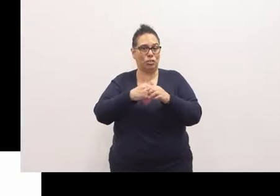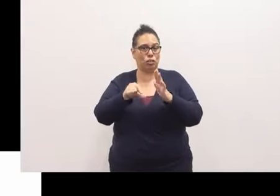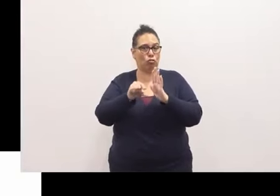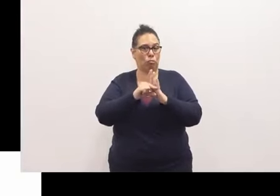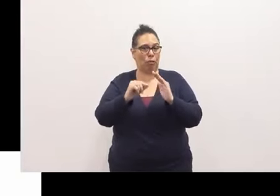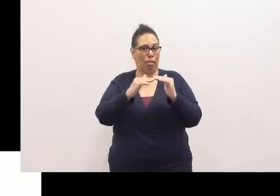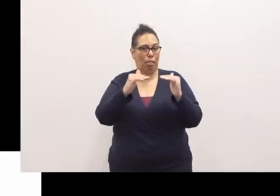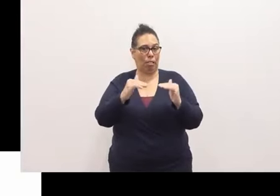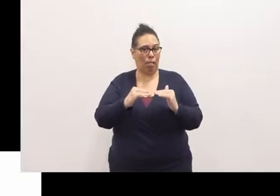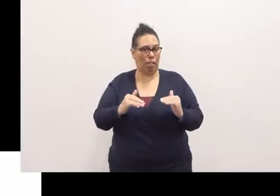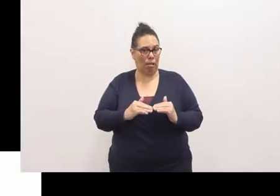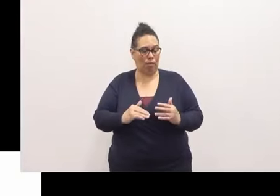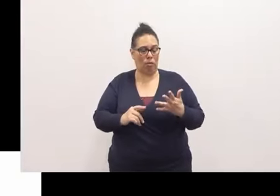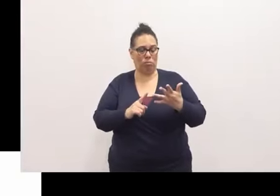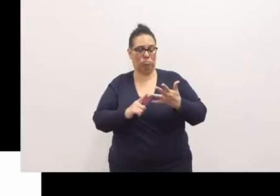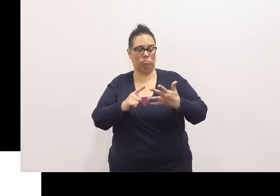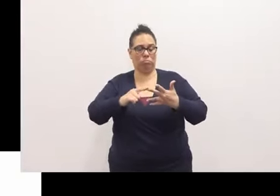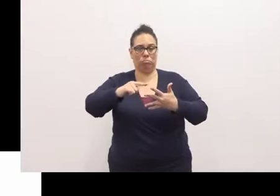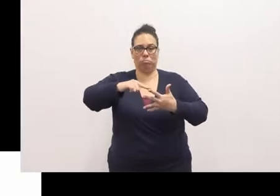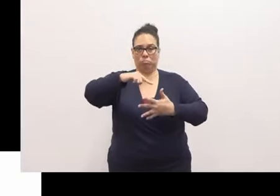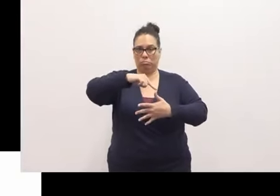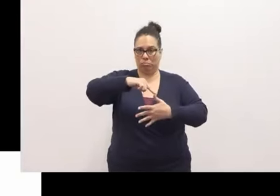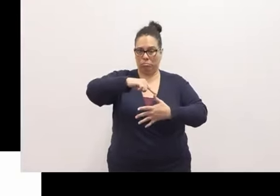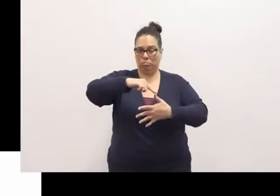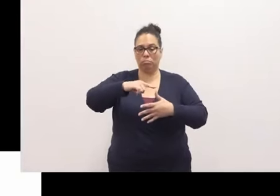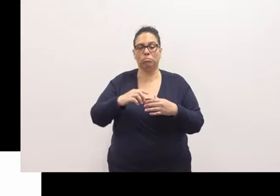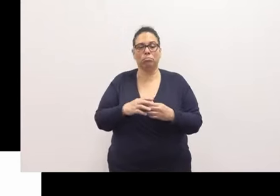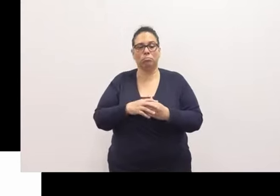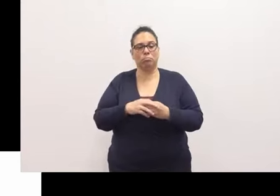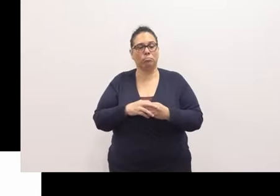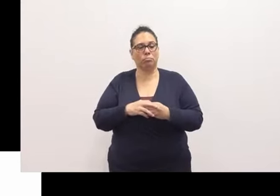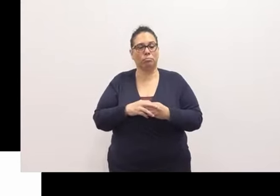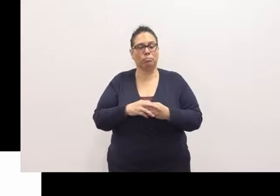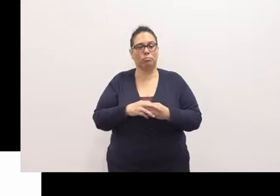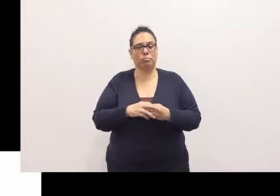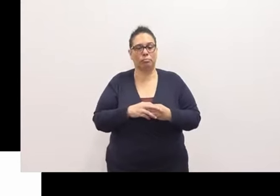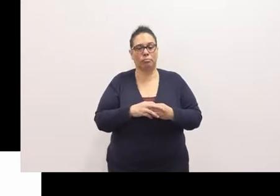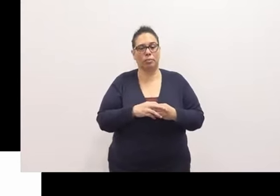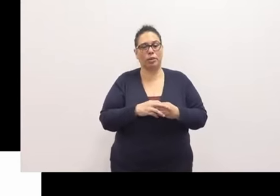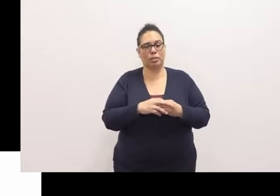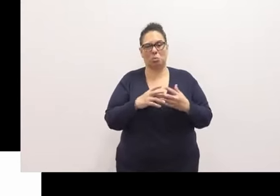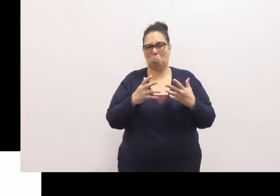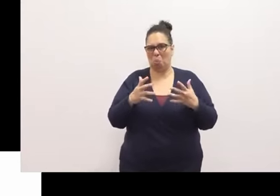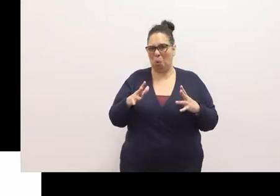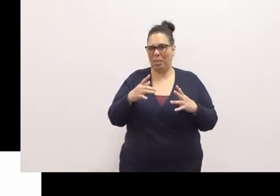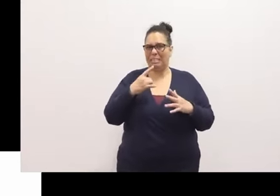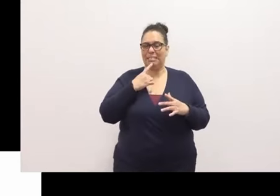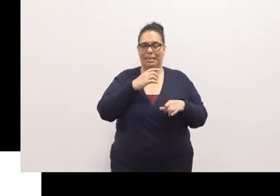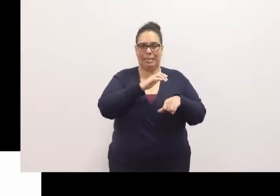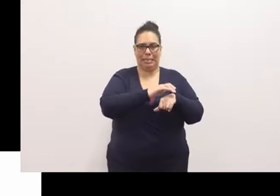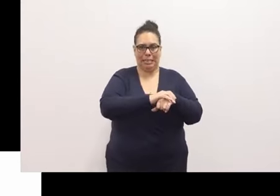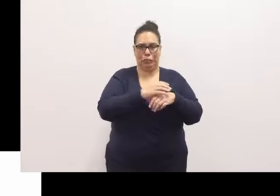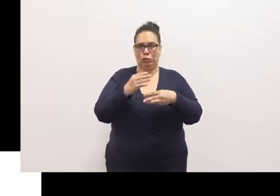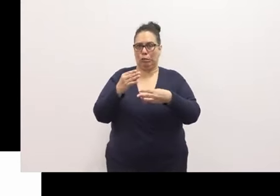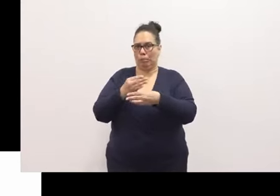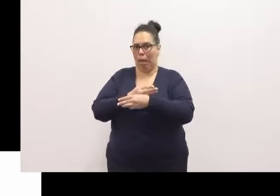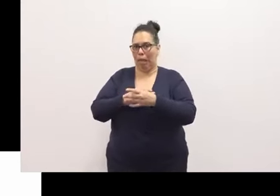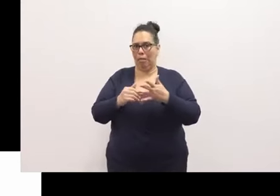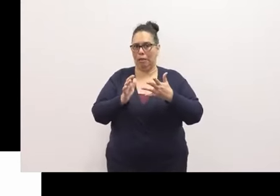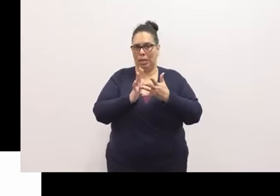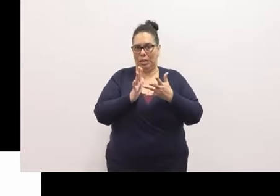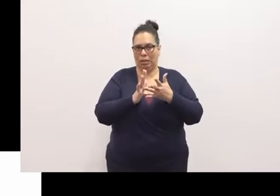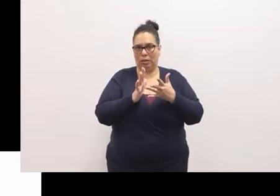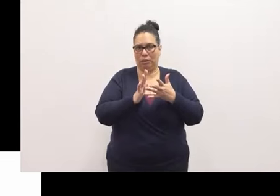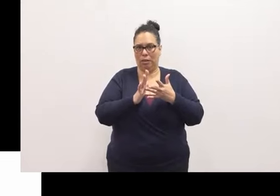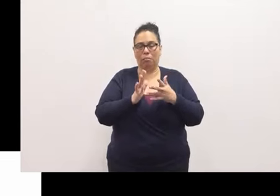of them when we're looking at on track versus off track. So in ninth grade, I've called out English and math, but as I said, student